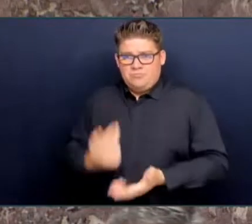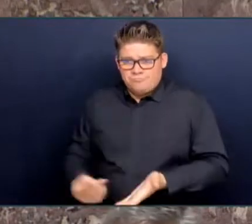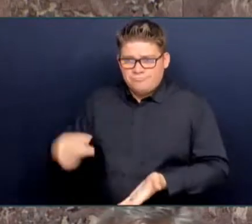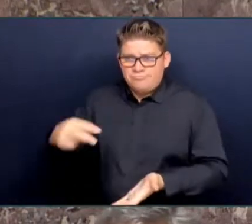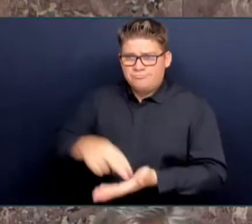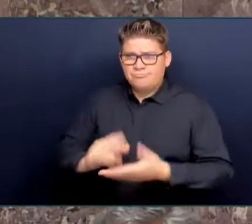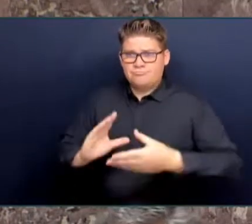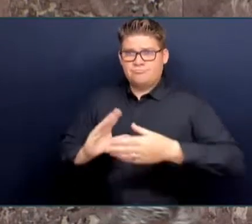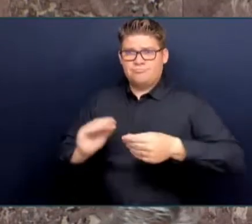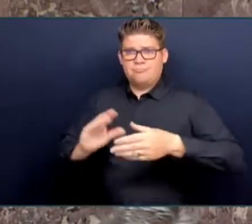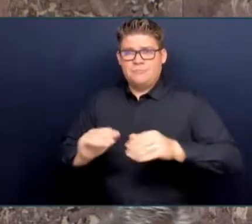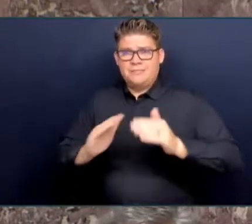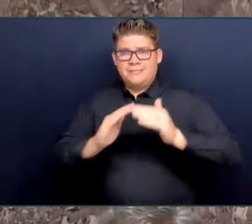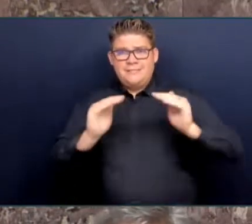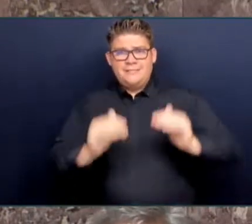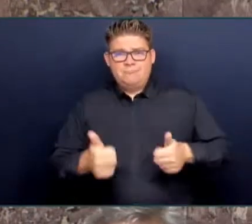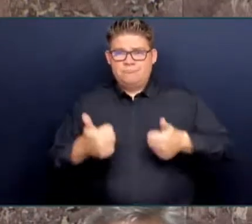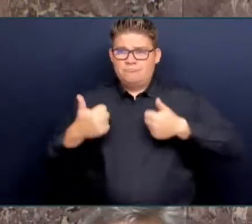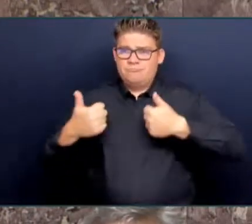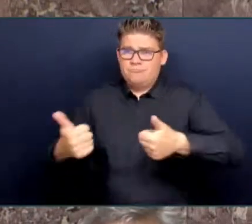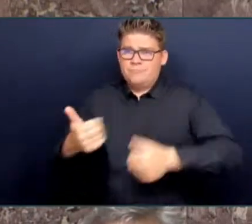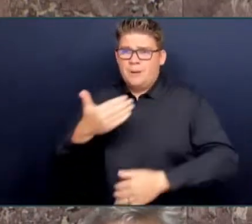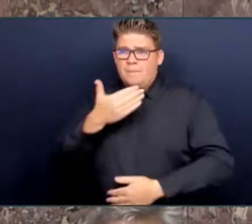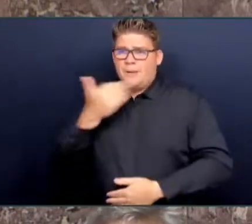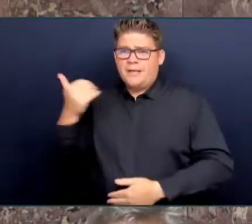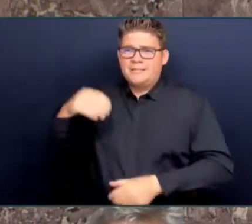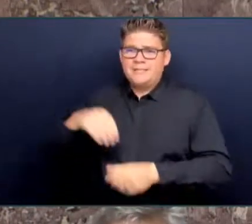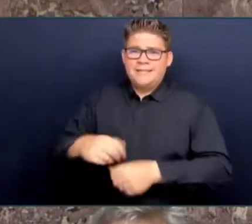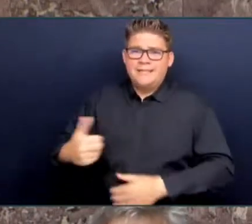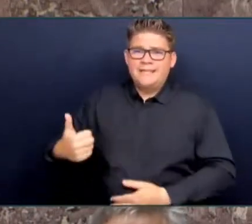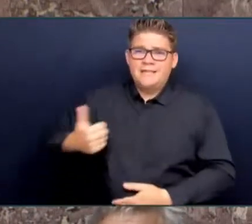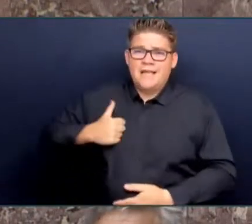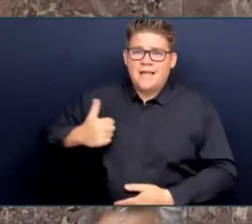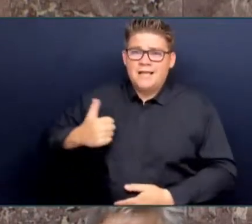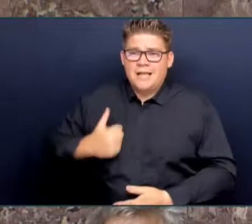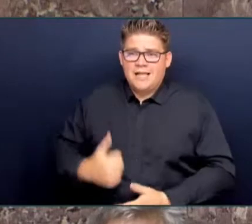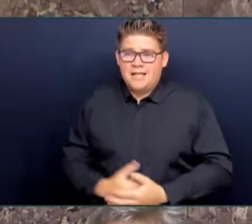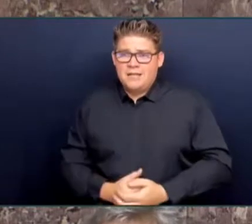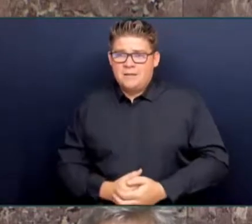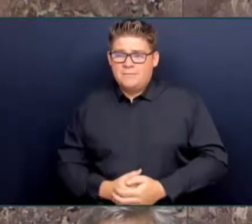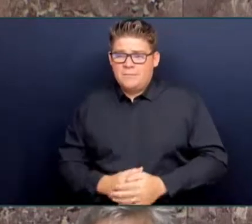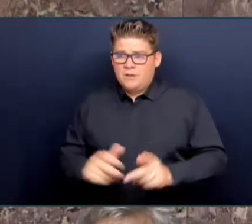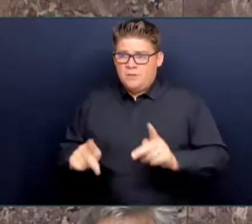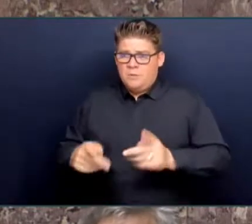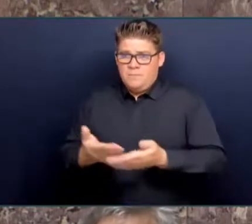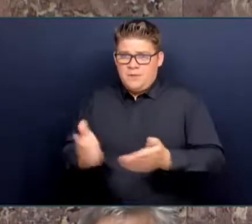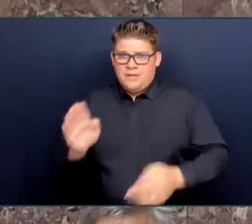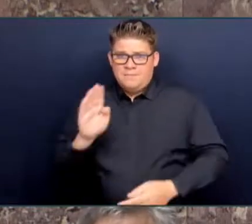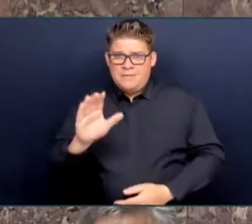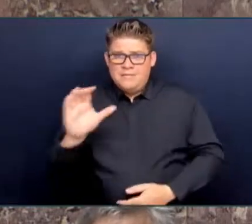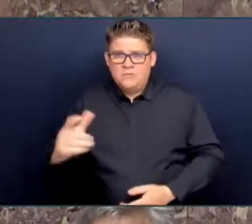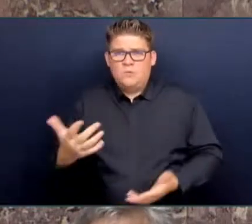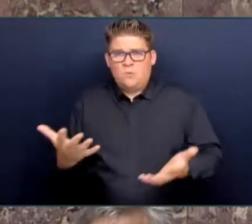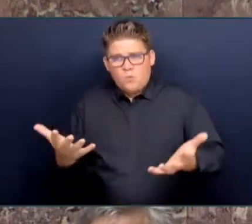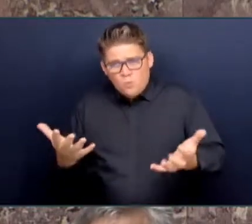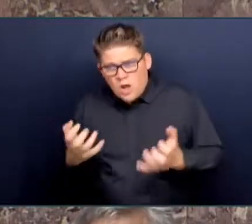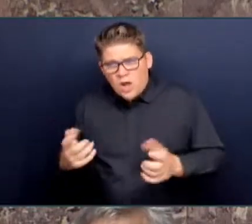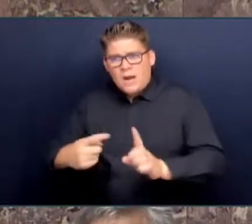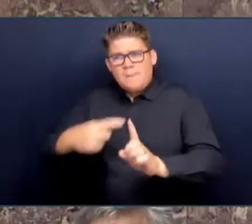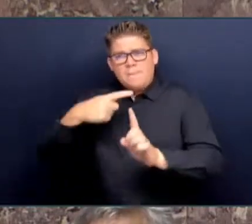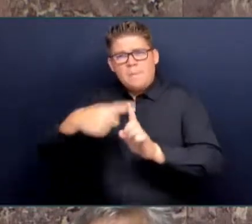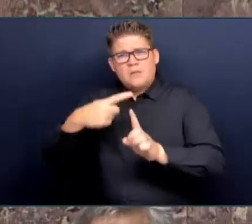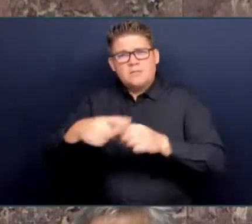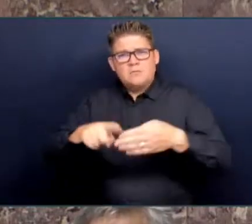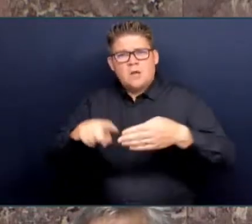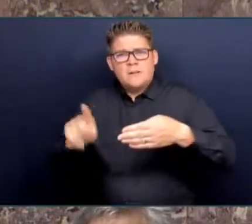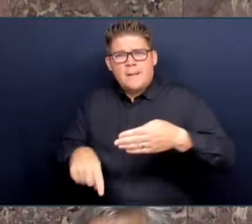country. You know, what British Columbians really care about are positive outcomes, positive results. So against that backdrop, you